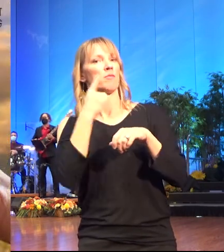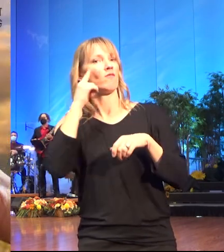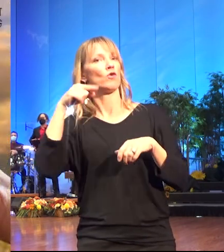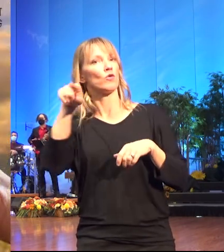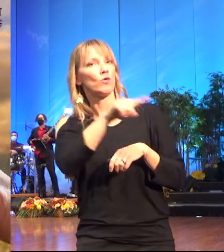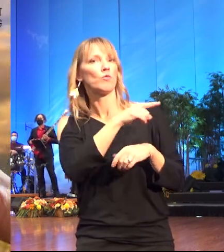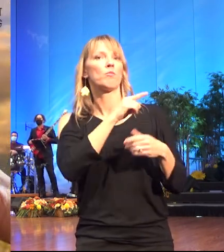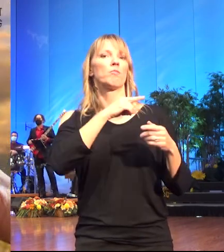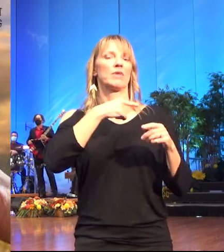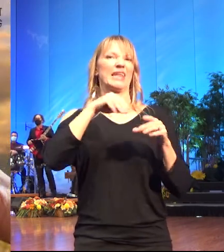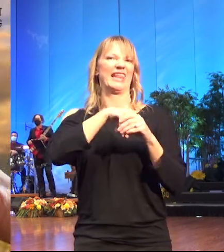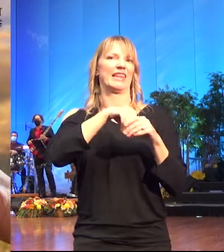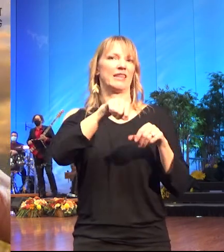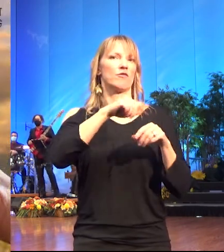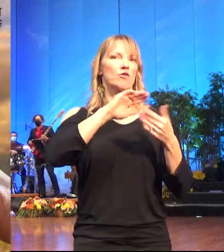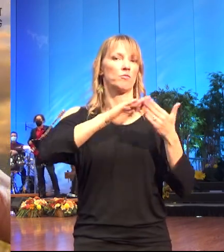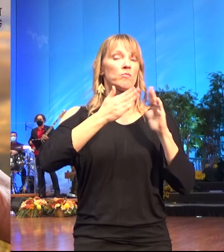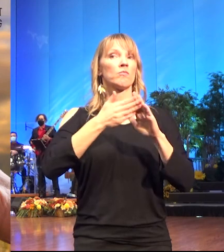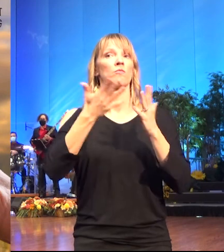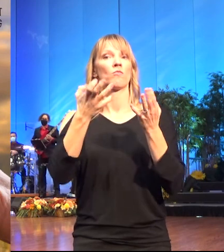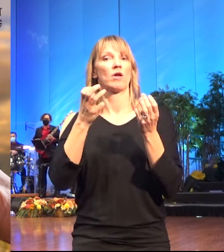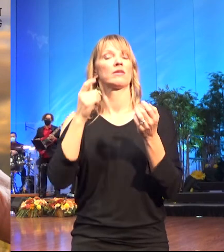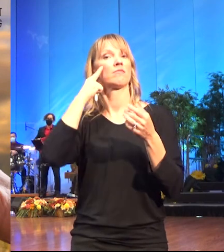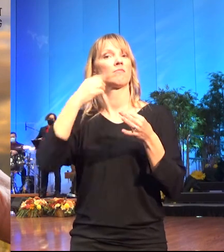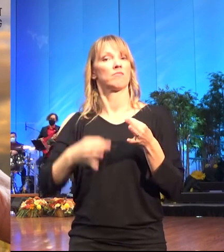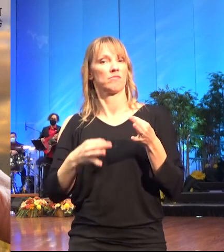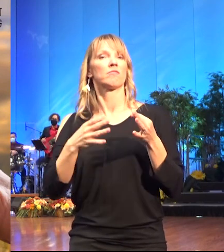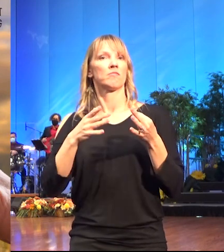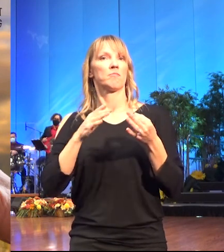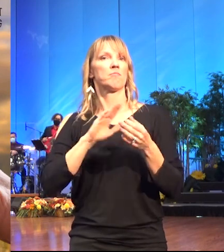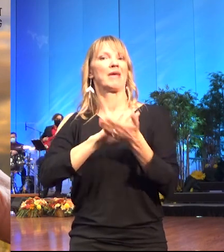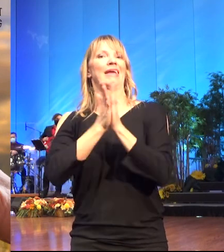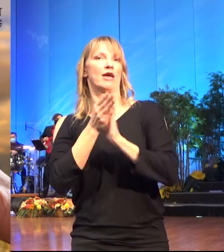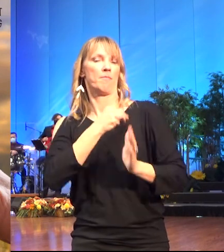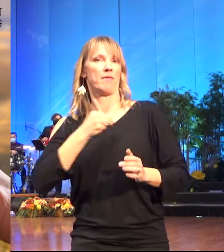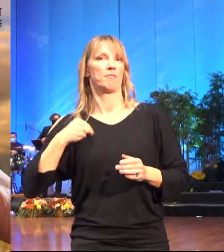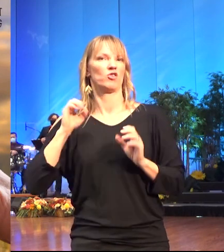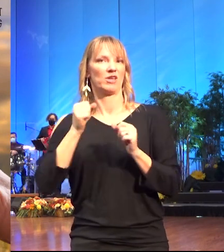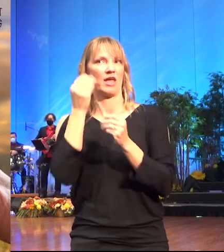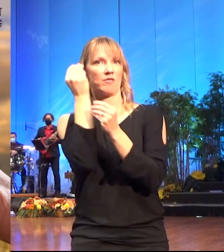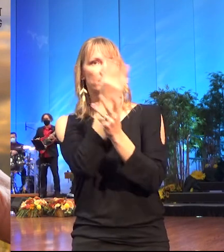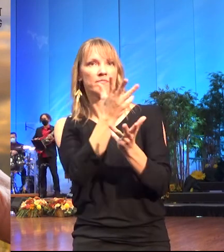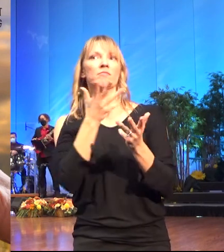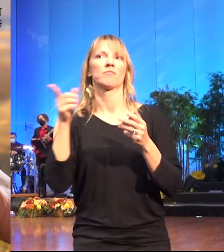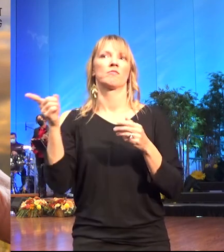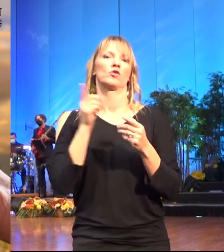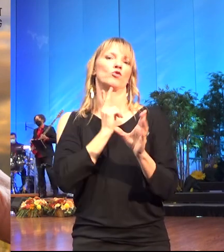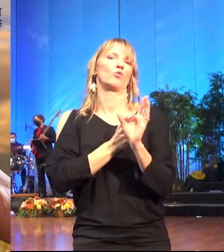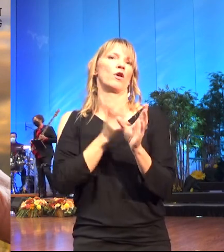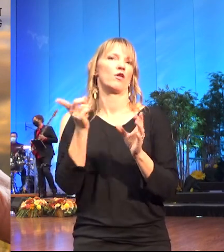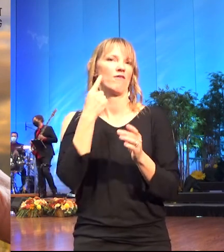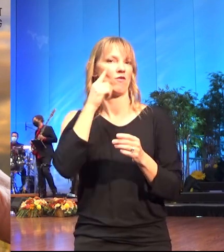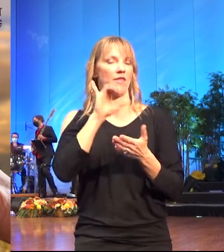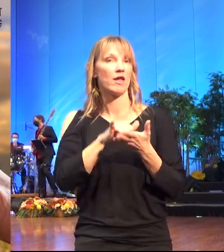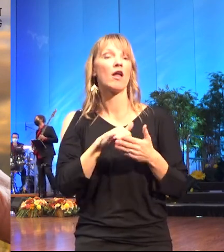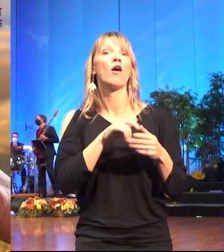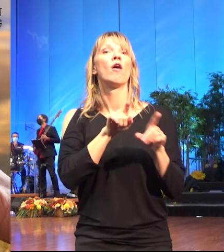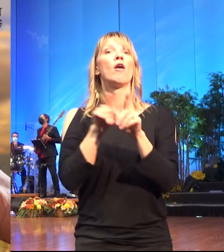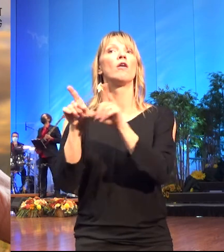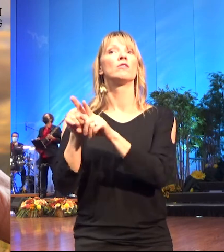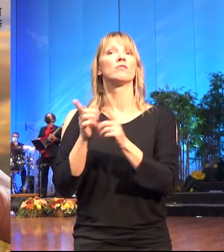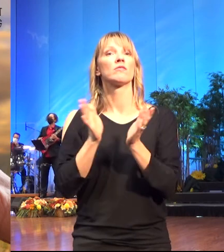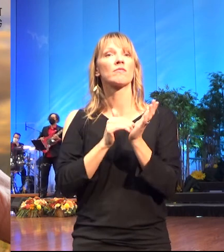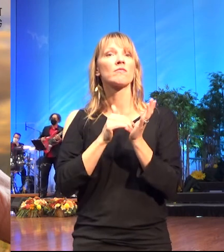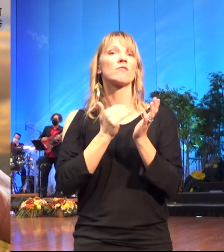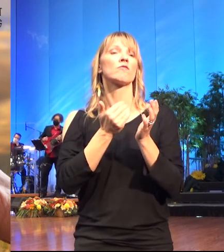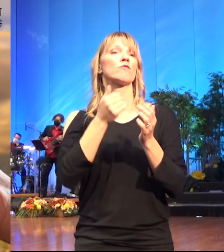our volunteer activity Friday night, the wonderful event. I think we're the entertainment, aren't we? Yeah, we're going to dance. We're ready. We have a tap dance.